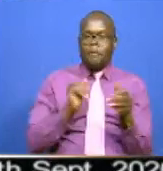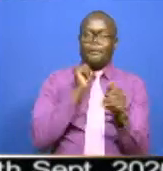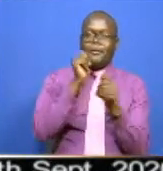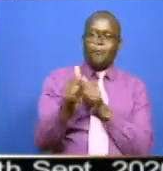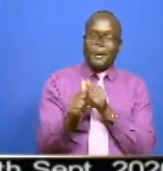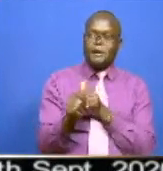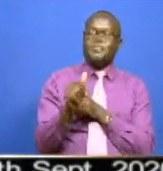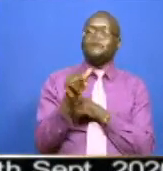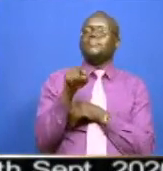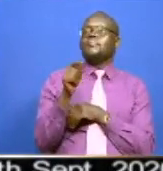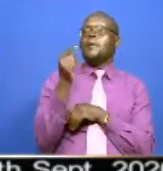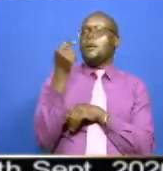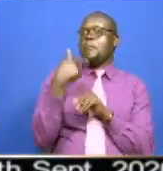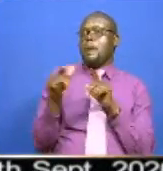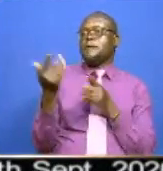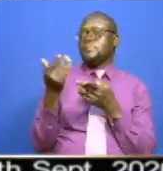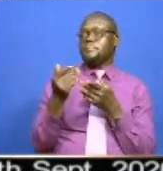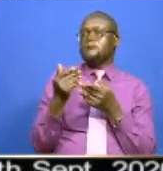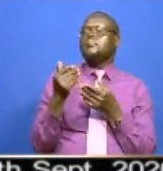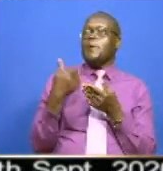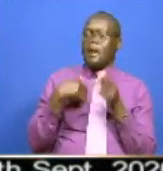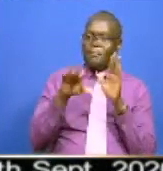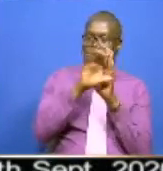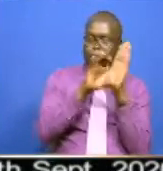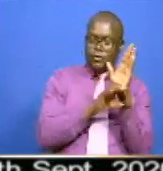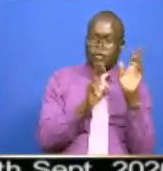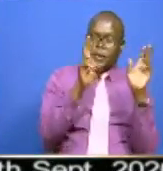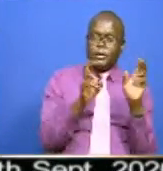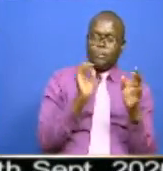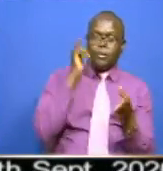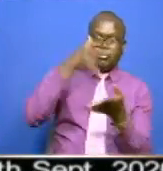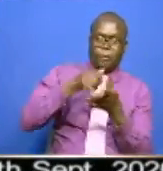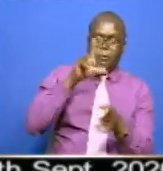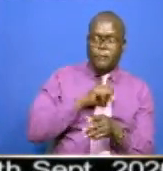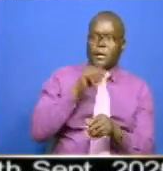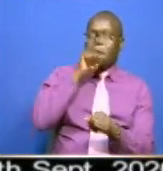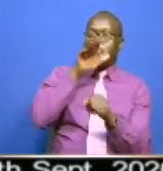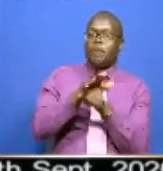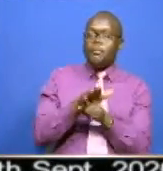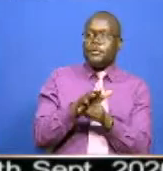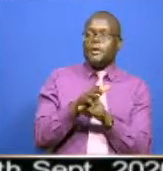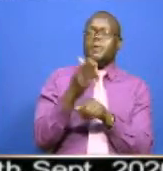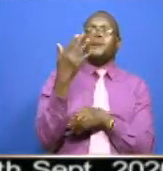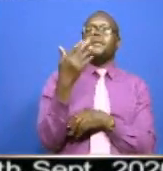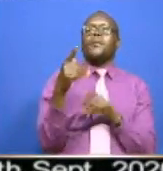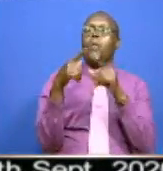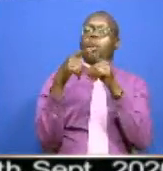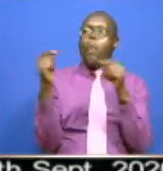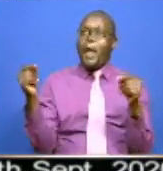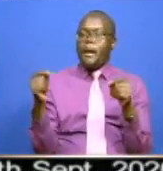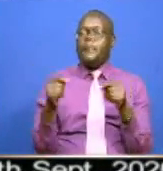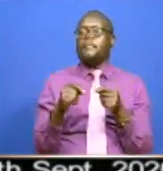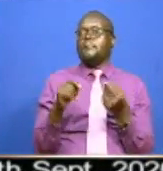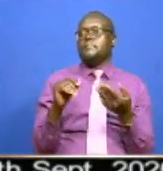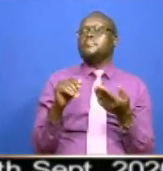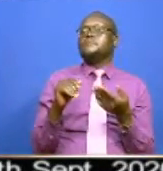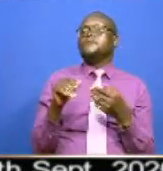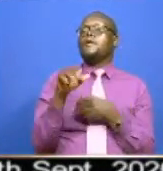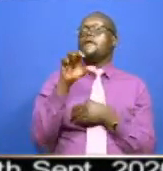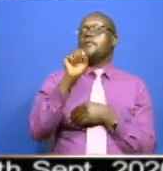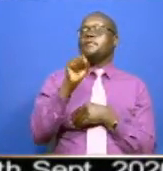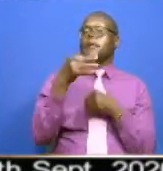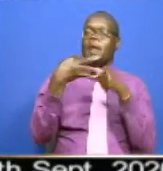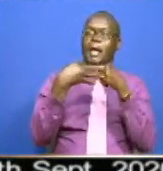formula. But of course, there are constitutional issues raised. The promissory note of a further 58